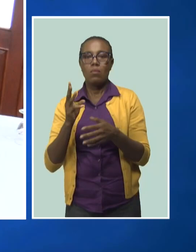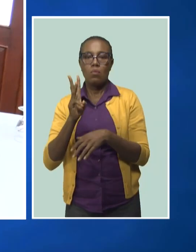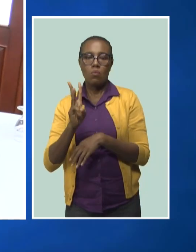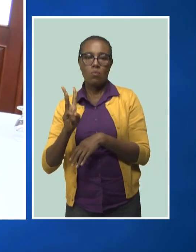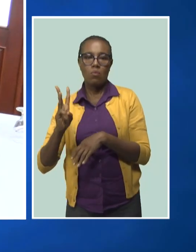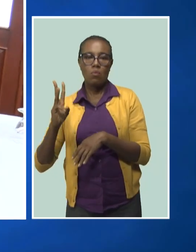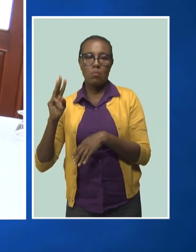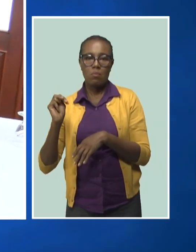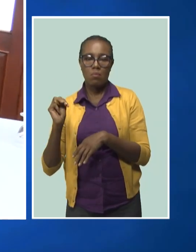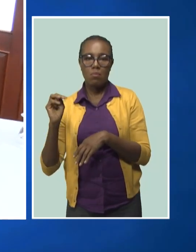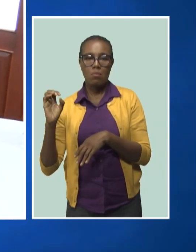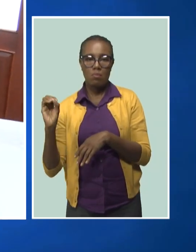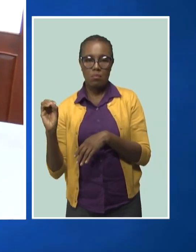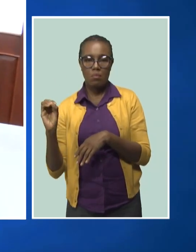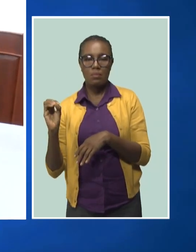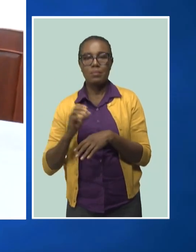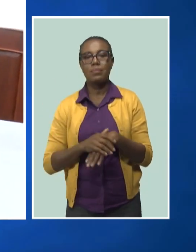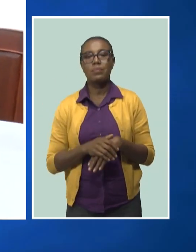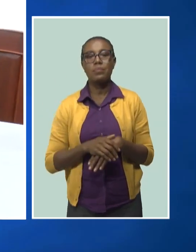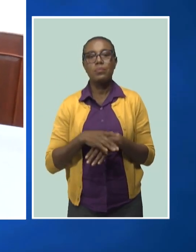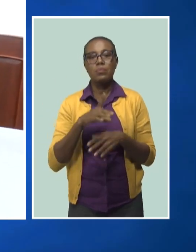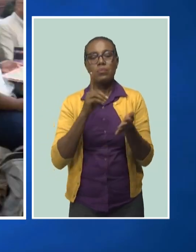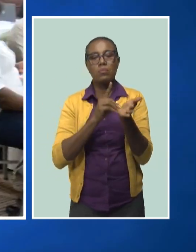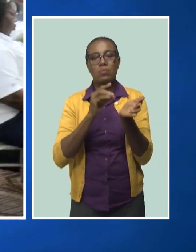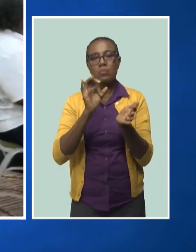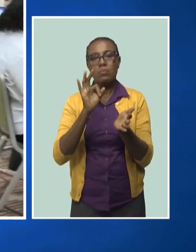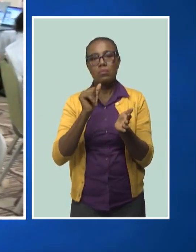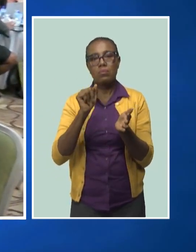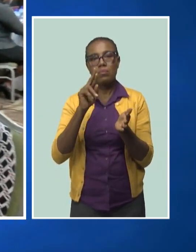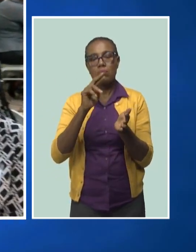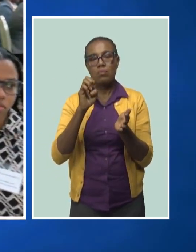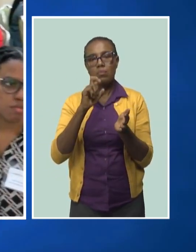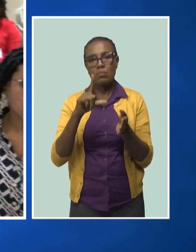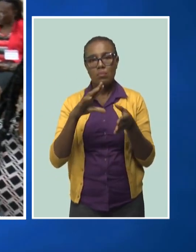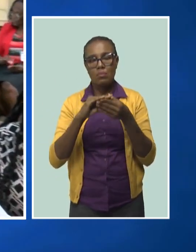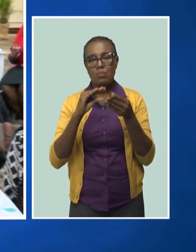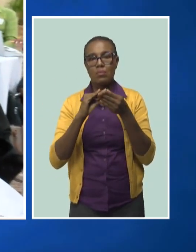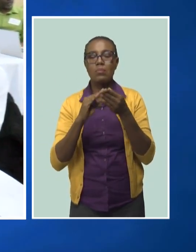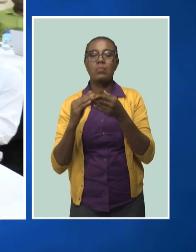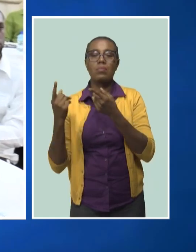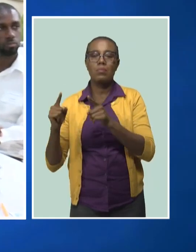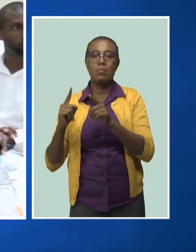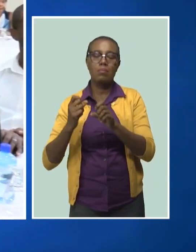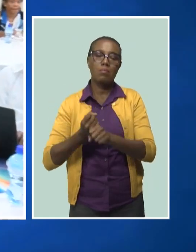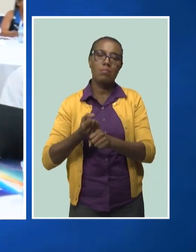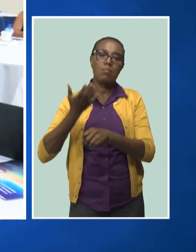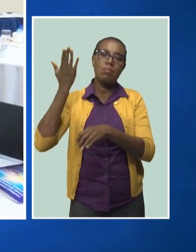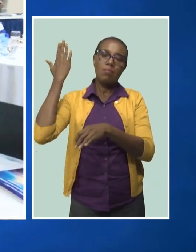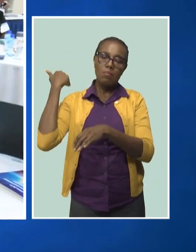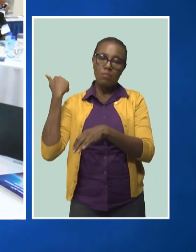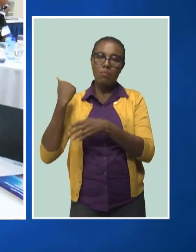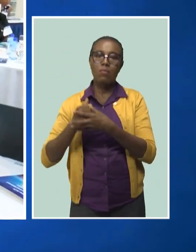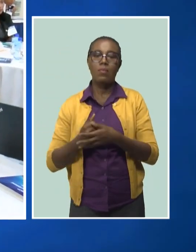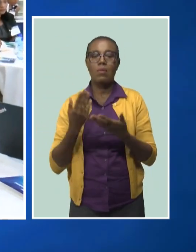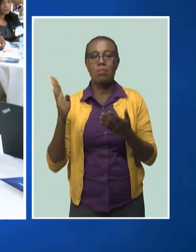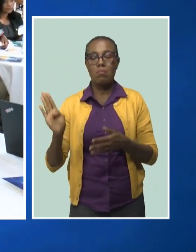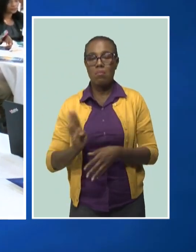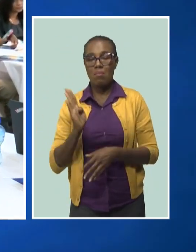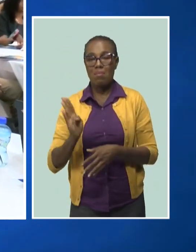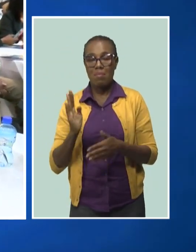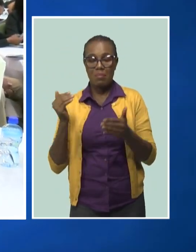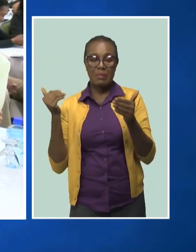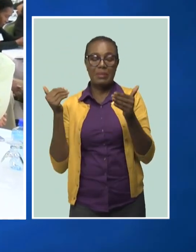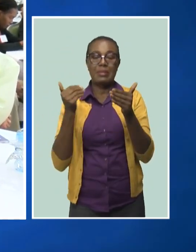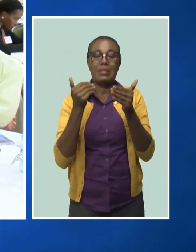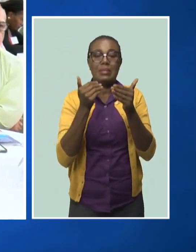Meteorological Organization. Dr. Farrell says the journey in climate services started over a decade ago, but Barbados is nowhere near where it